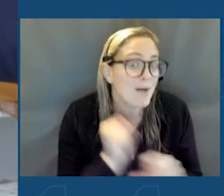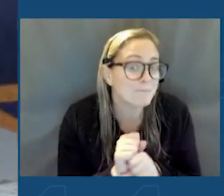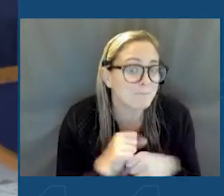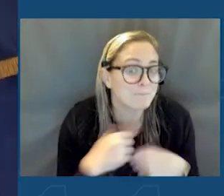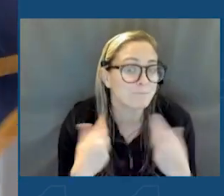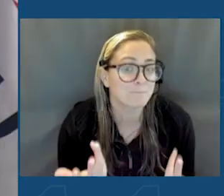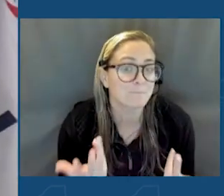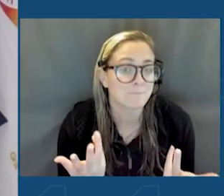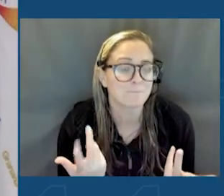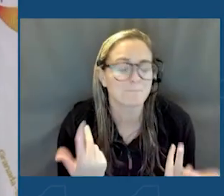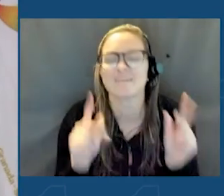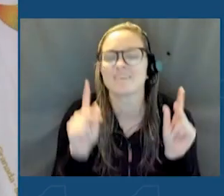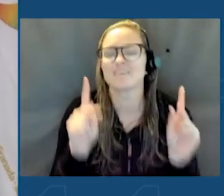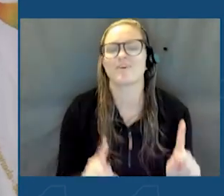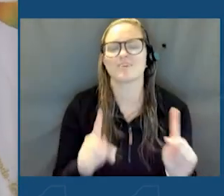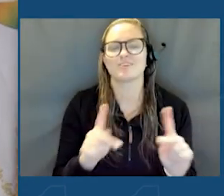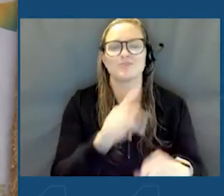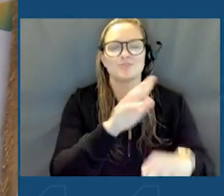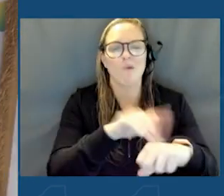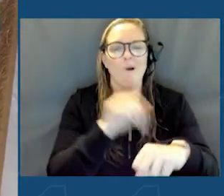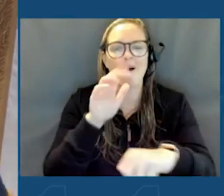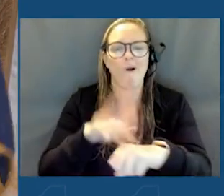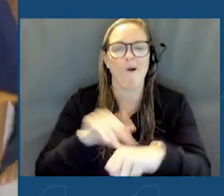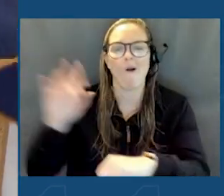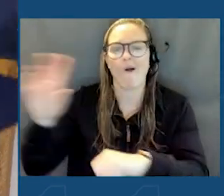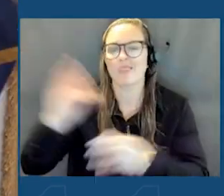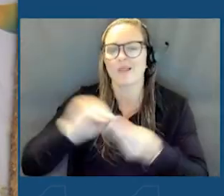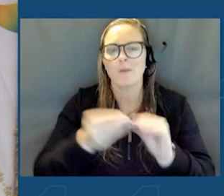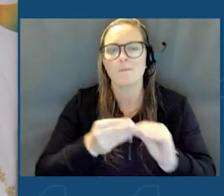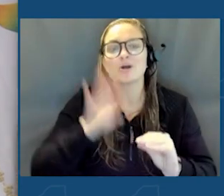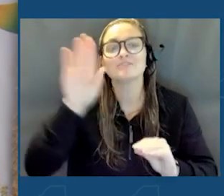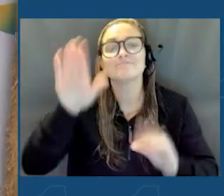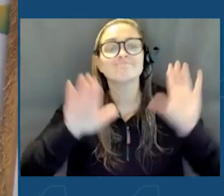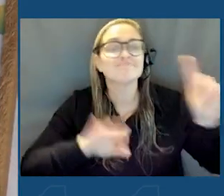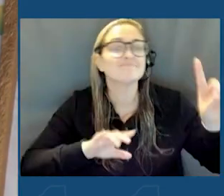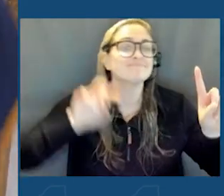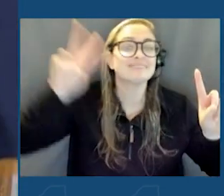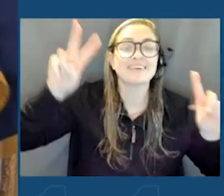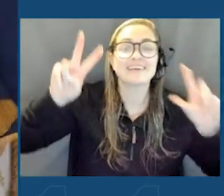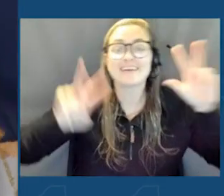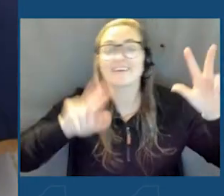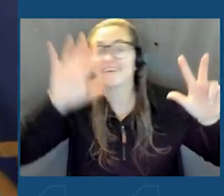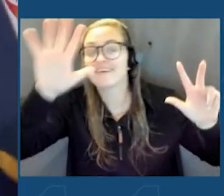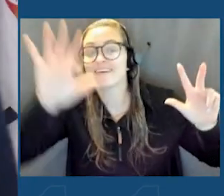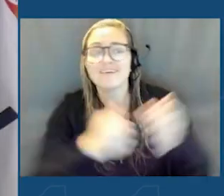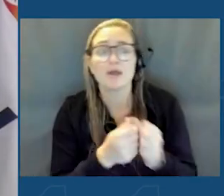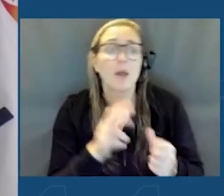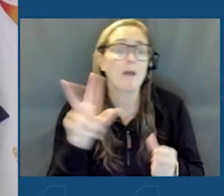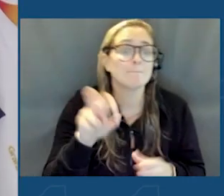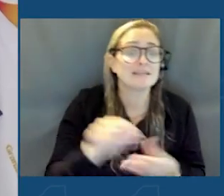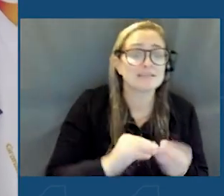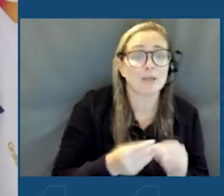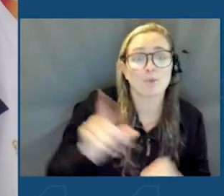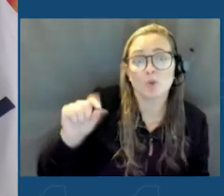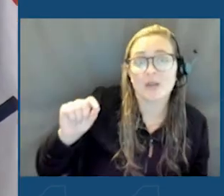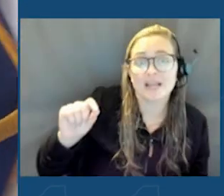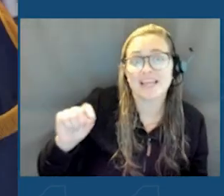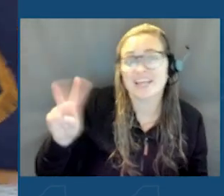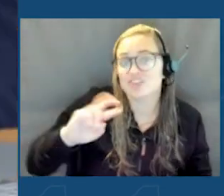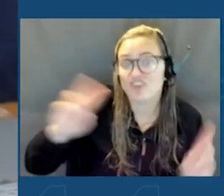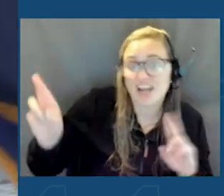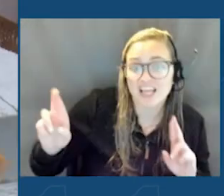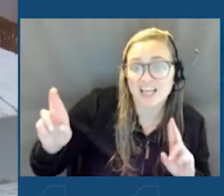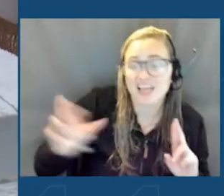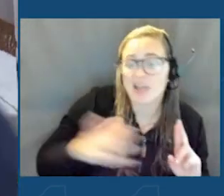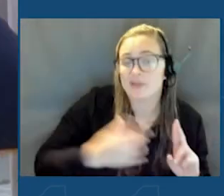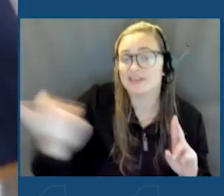the person who used to call out the numbers when the pizzas are ready. So I'm behind the counter. Pizza number 20, your pizza's ready. Please approach the